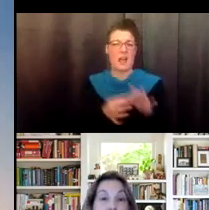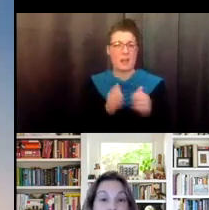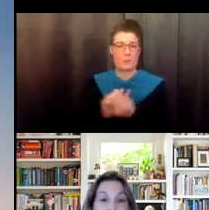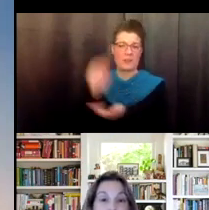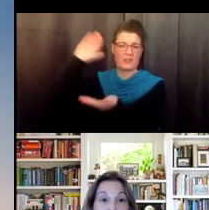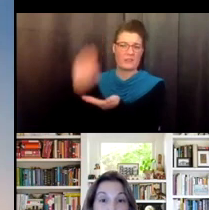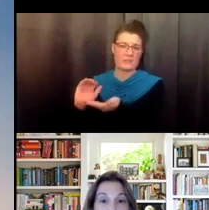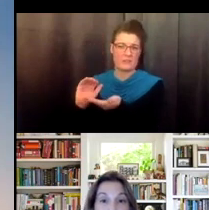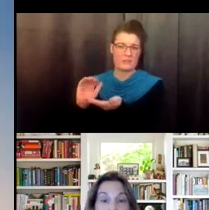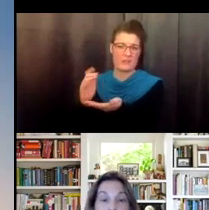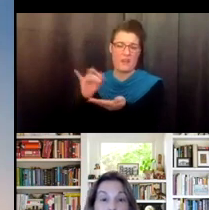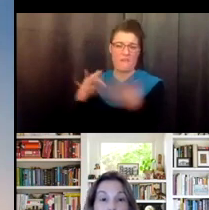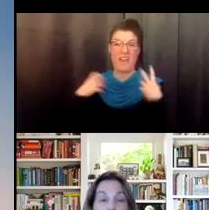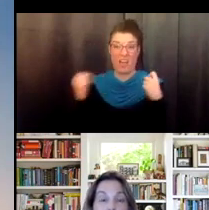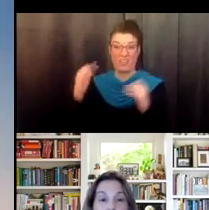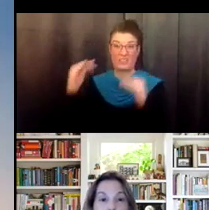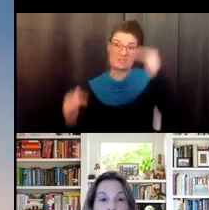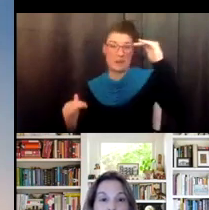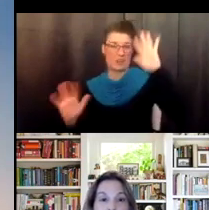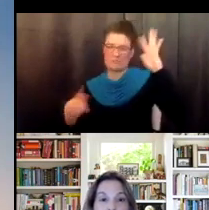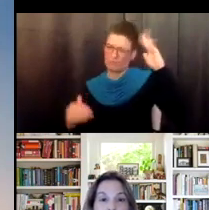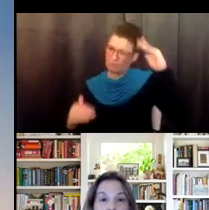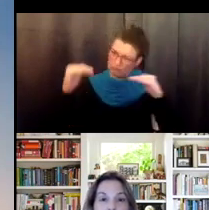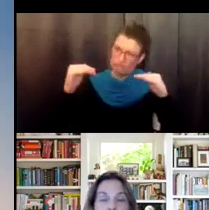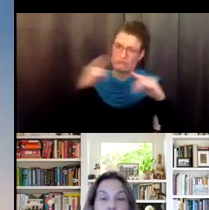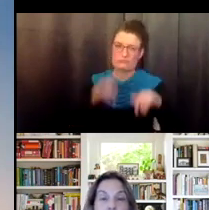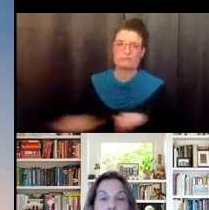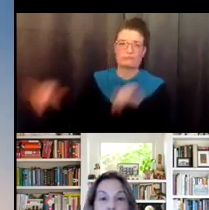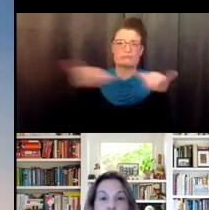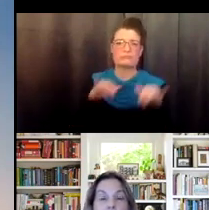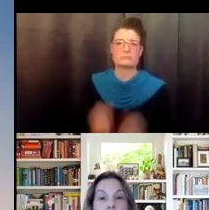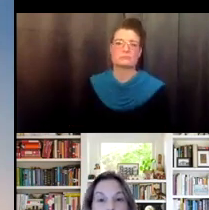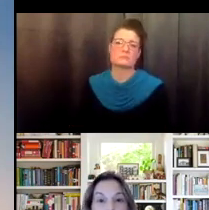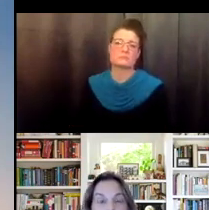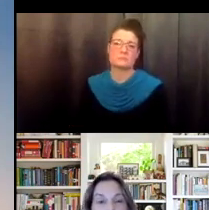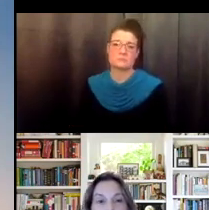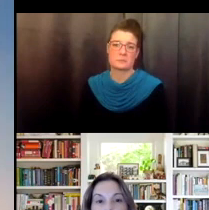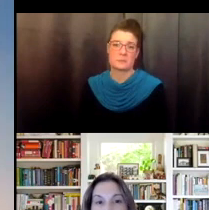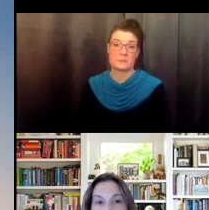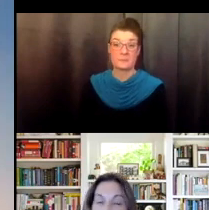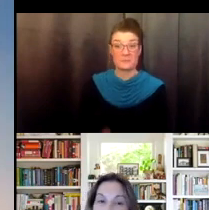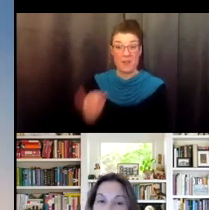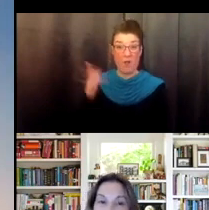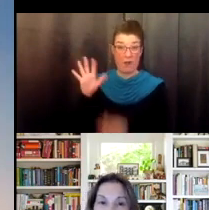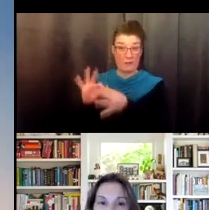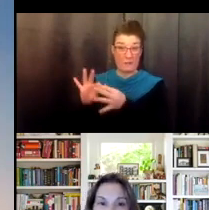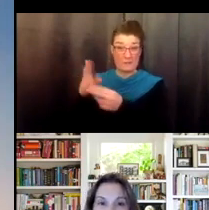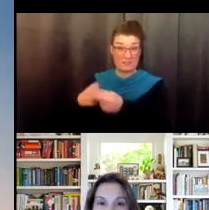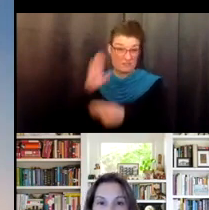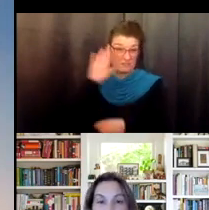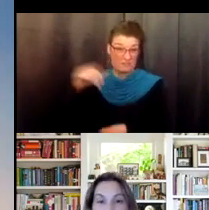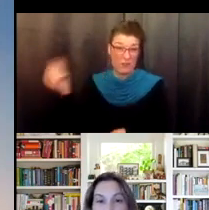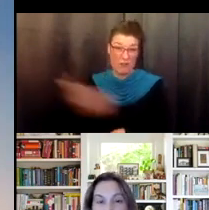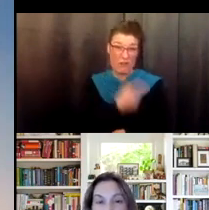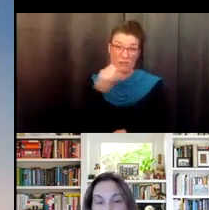in health disparities. And as alluded to, we're all impacted by climate change,